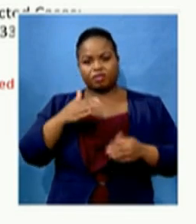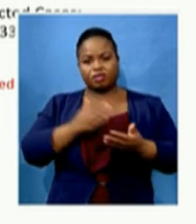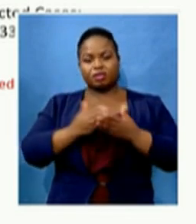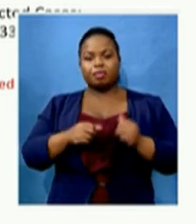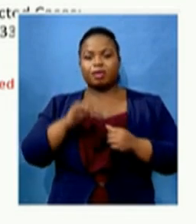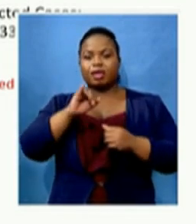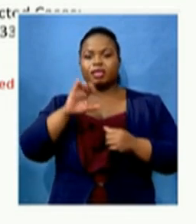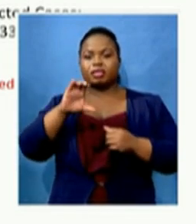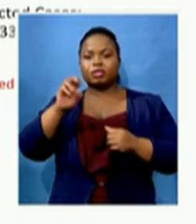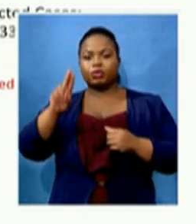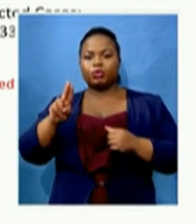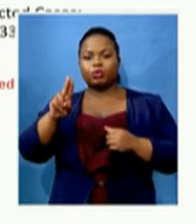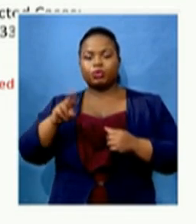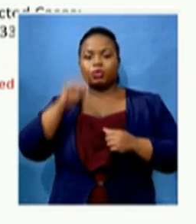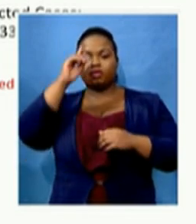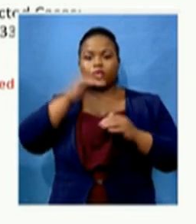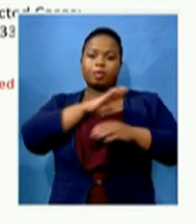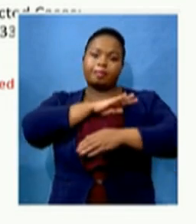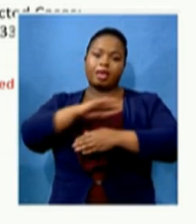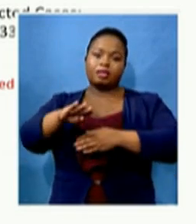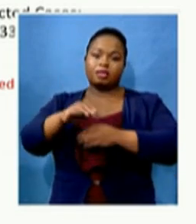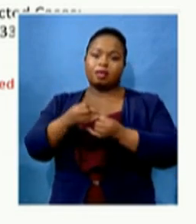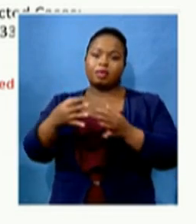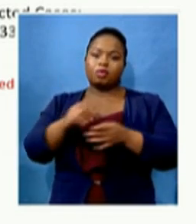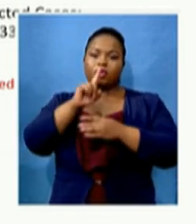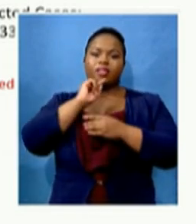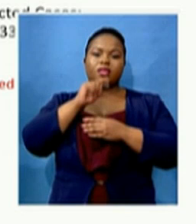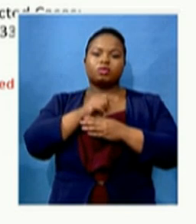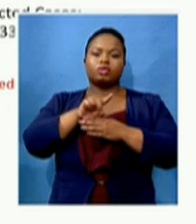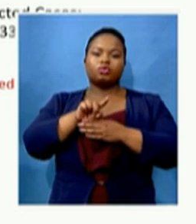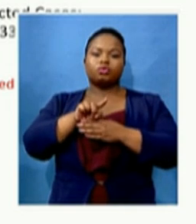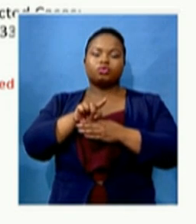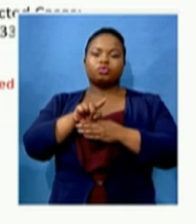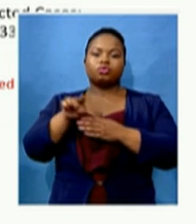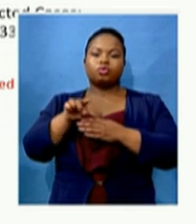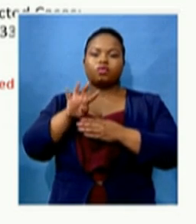4,000 beds. ICU beds between about